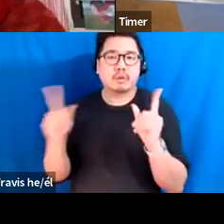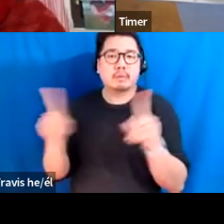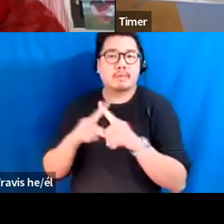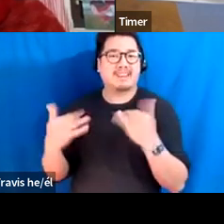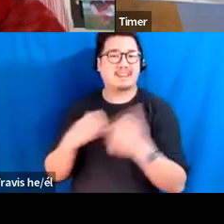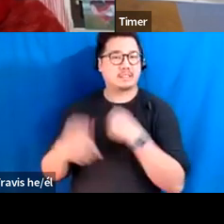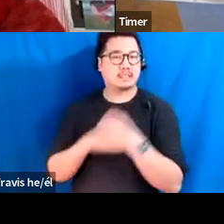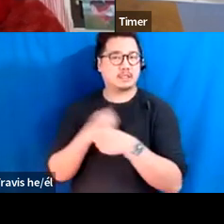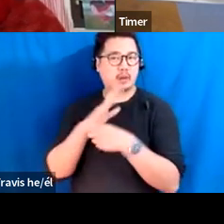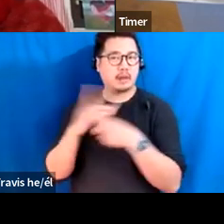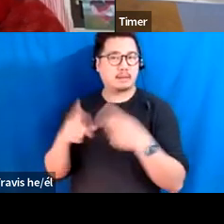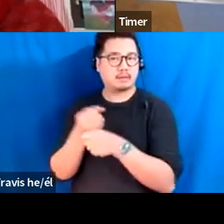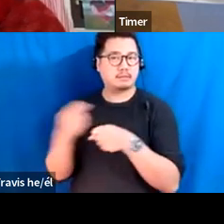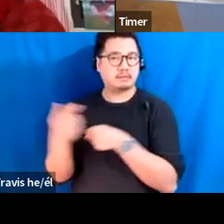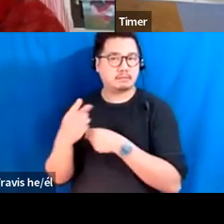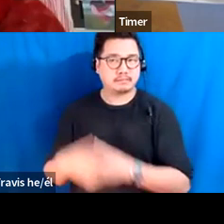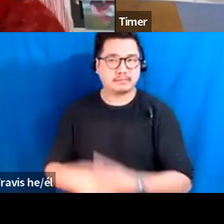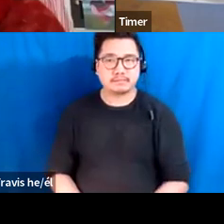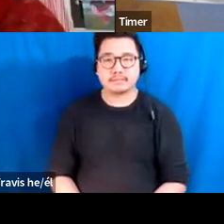coming this year